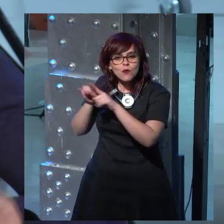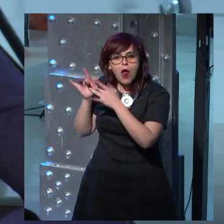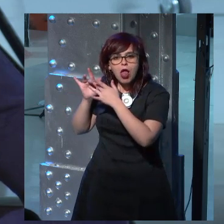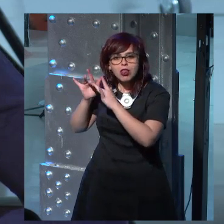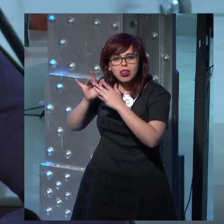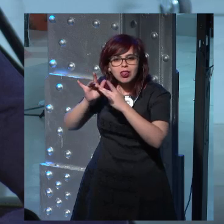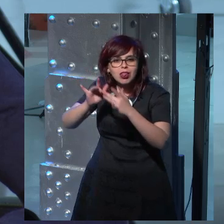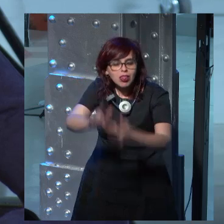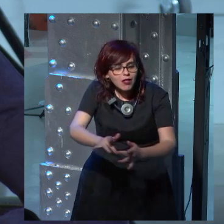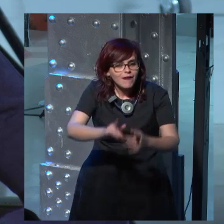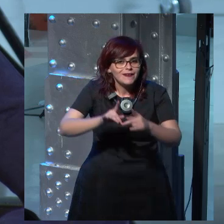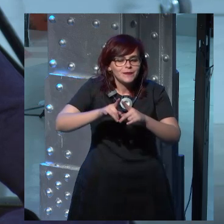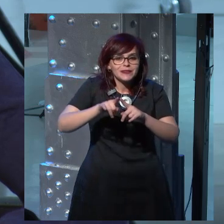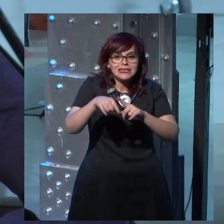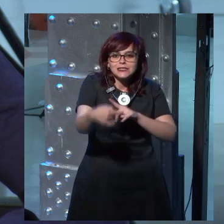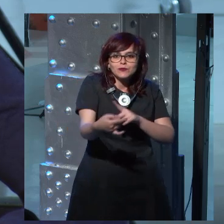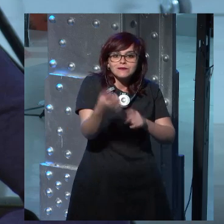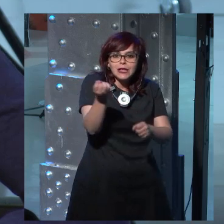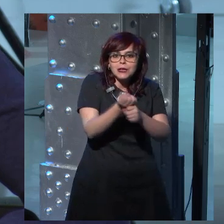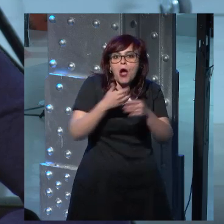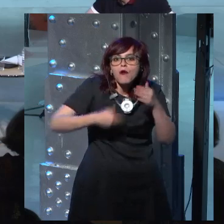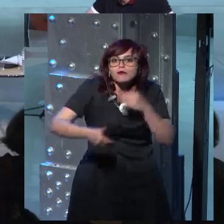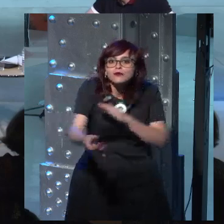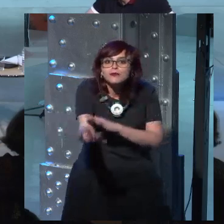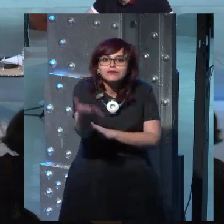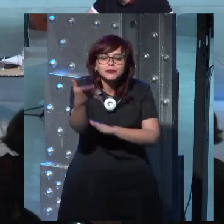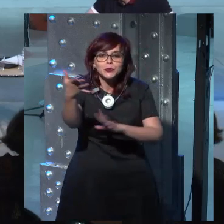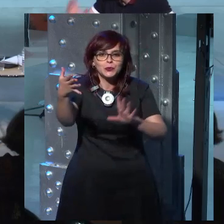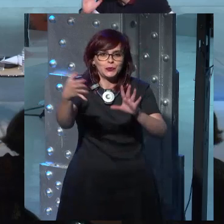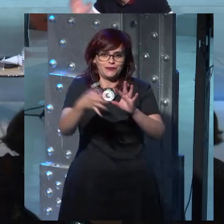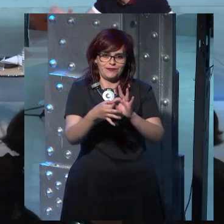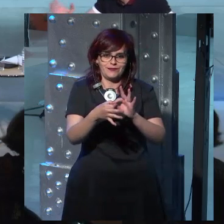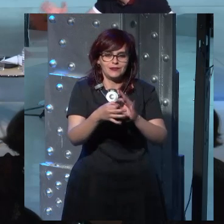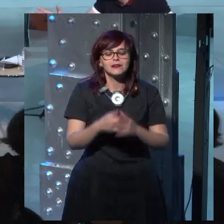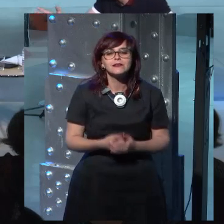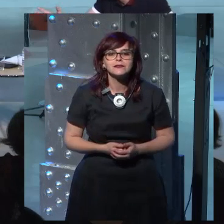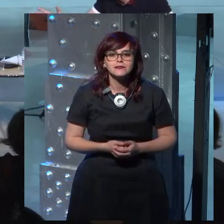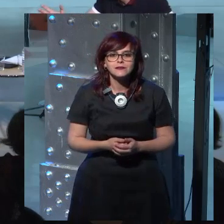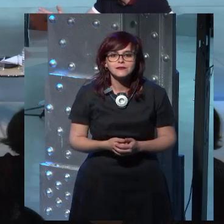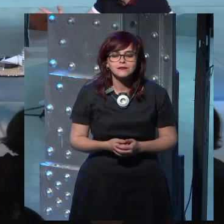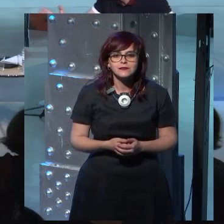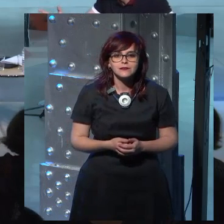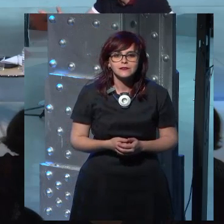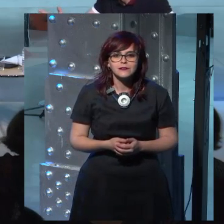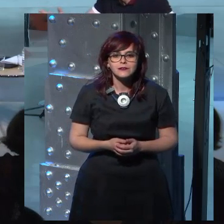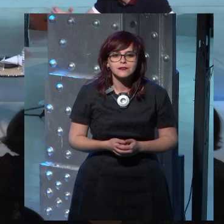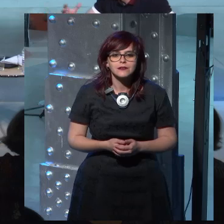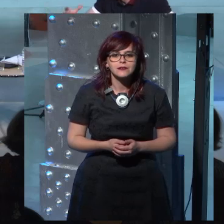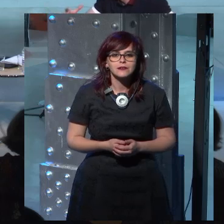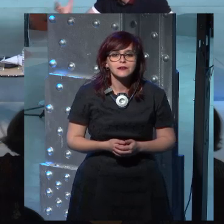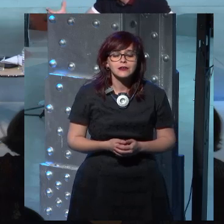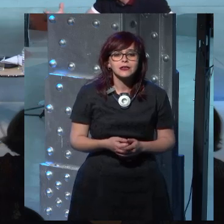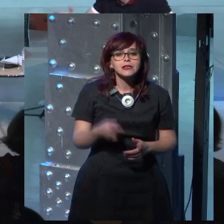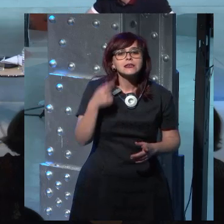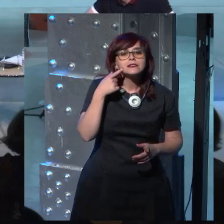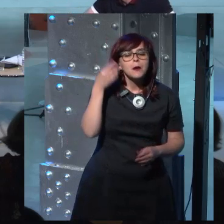and get to work with in some capacity. But there was a moment where Breaking Bad, Better Call Saul was supposed to be a sitcom. There was a moment